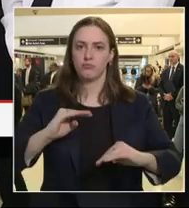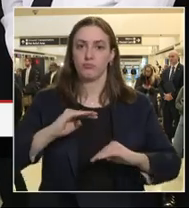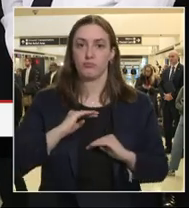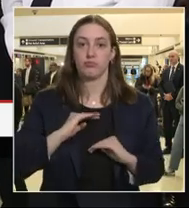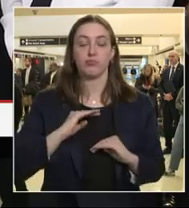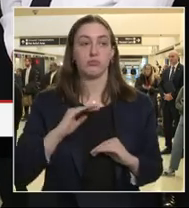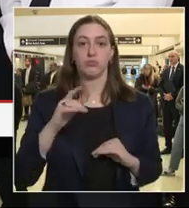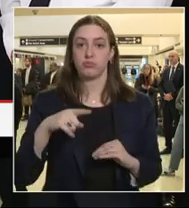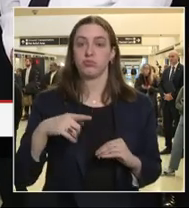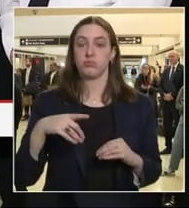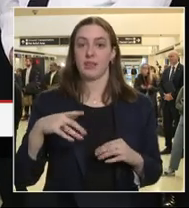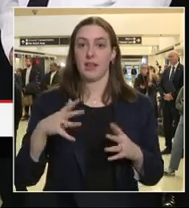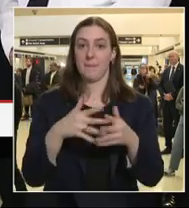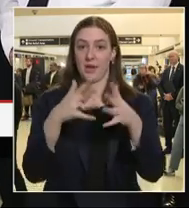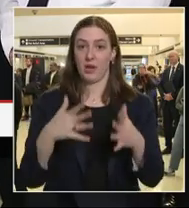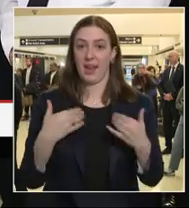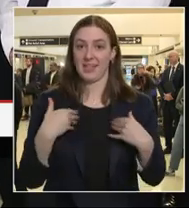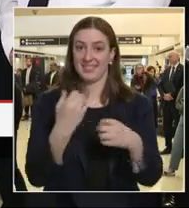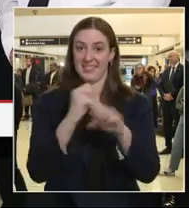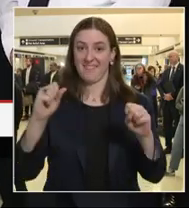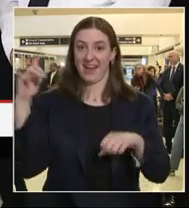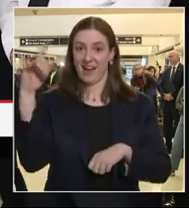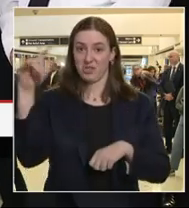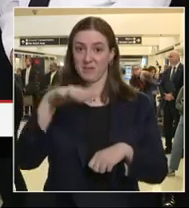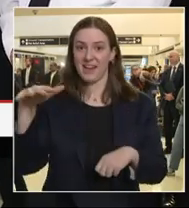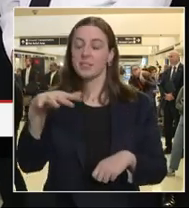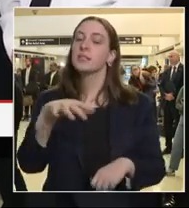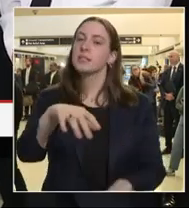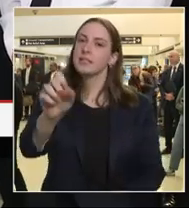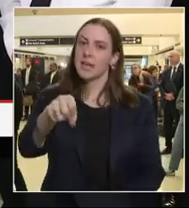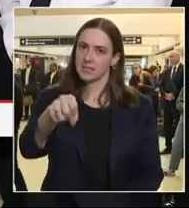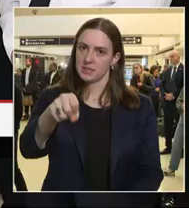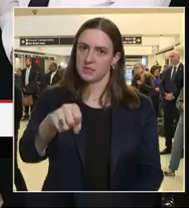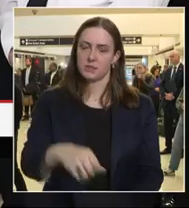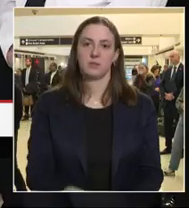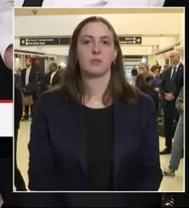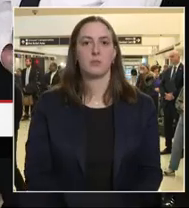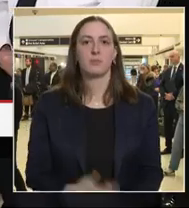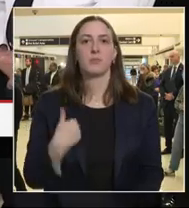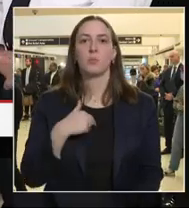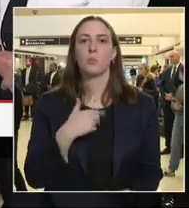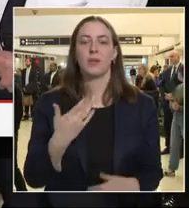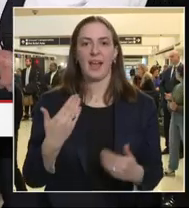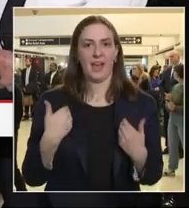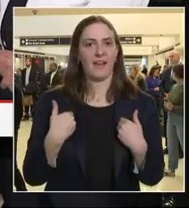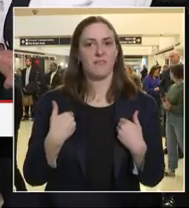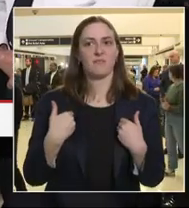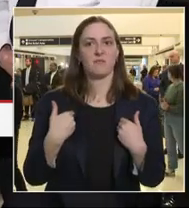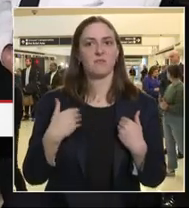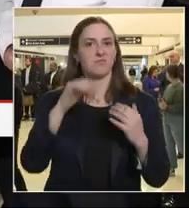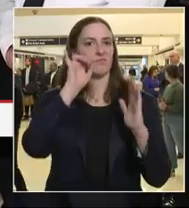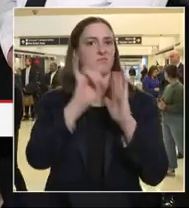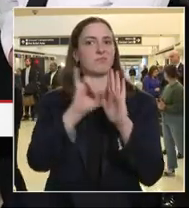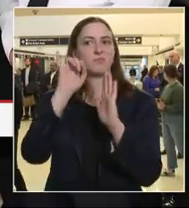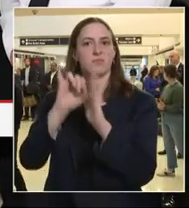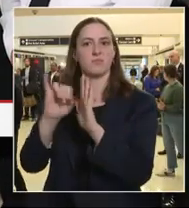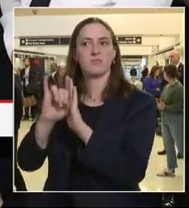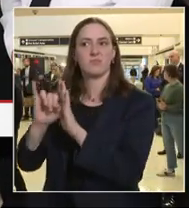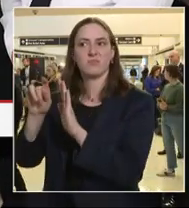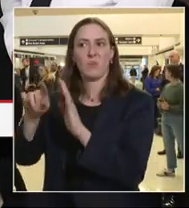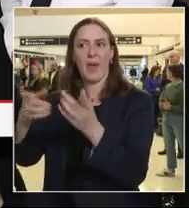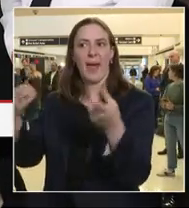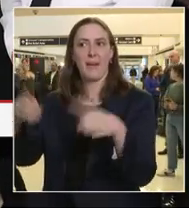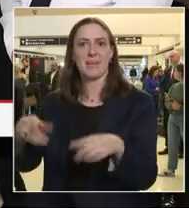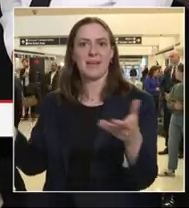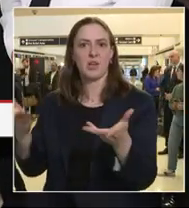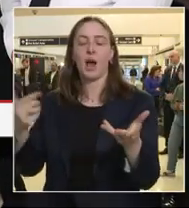that is absolutely, yes, we do. We have early indicators of what happened here, and I will tell you with